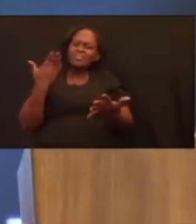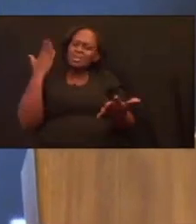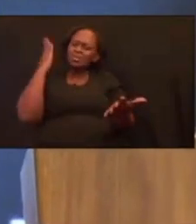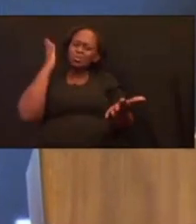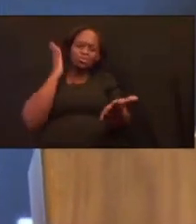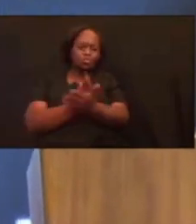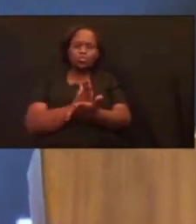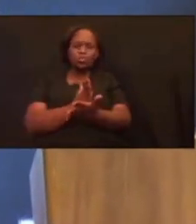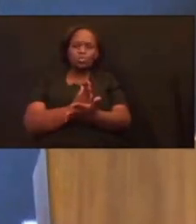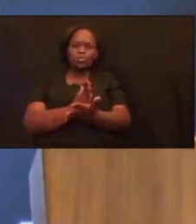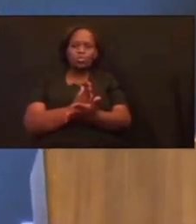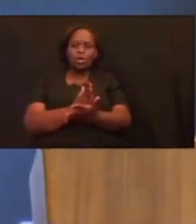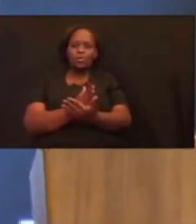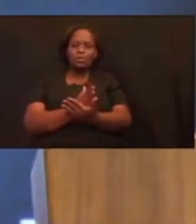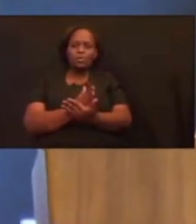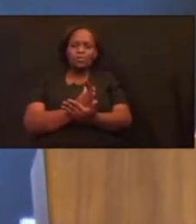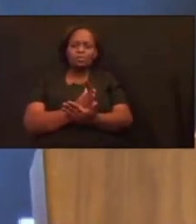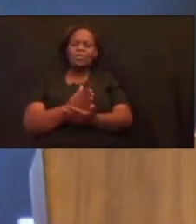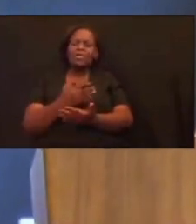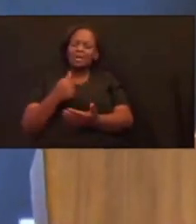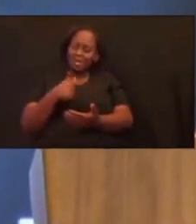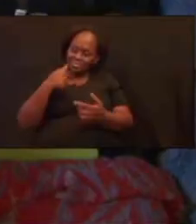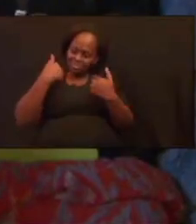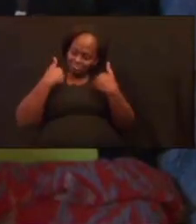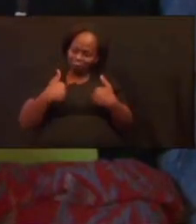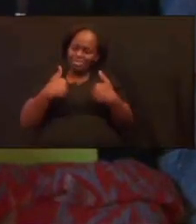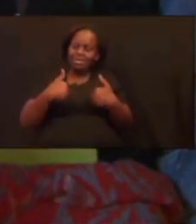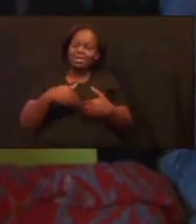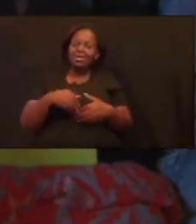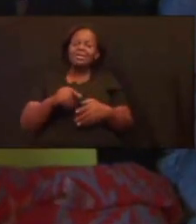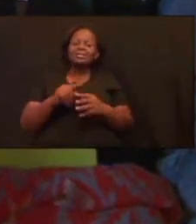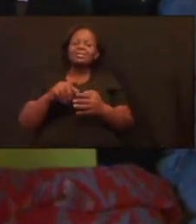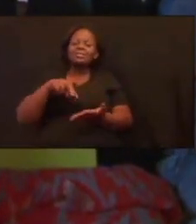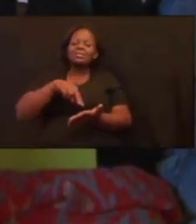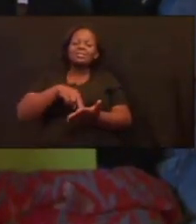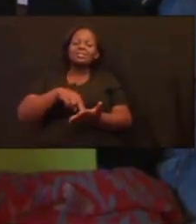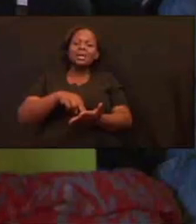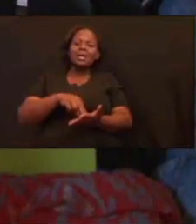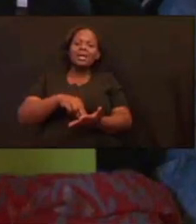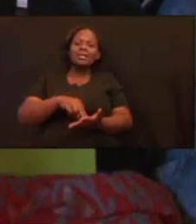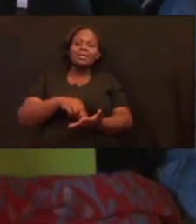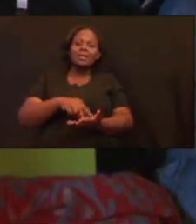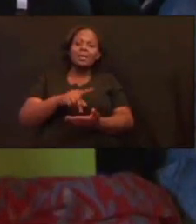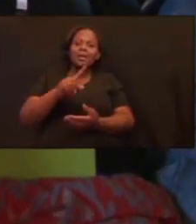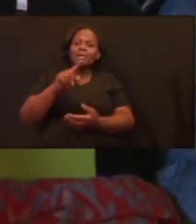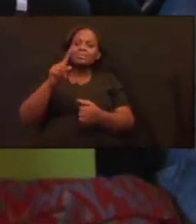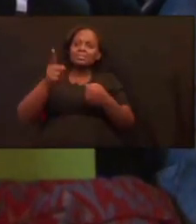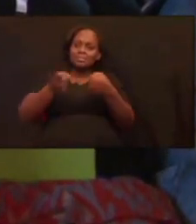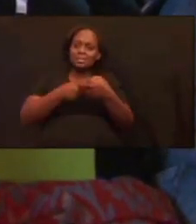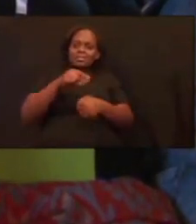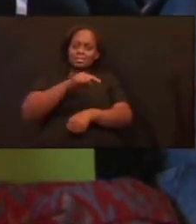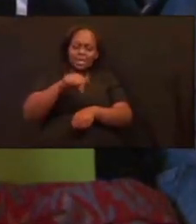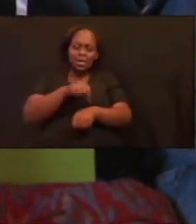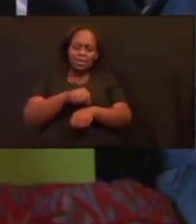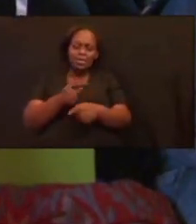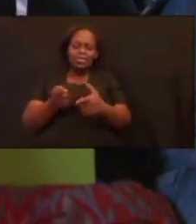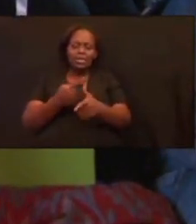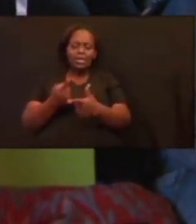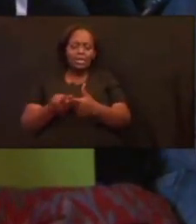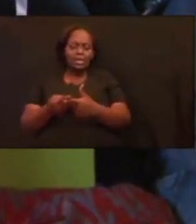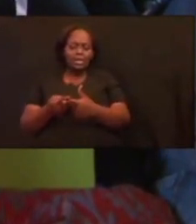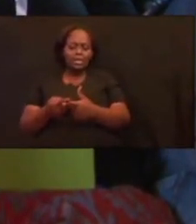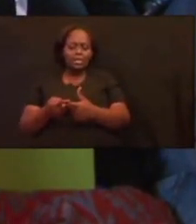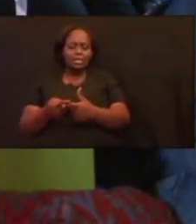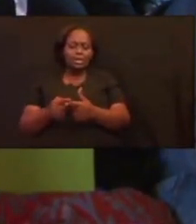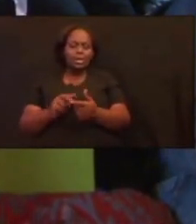Hallelujah. I stood for 6 hours. After the first day, by the second day, I said, no, I may not have the